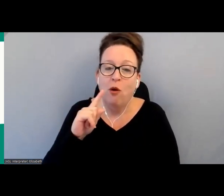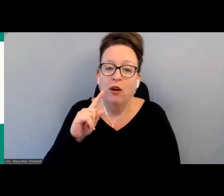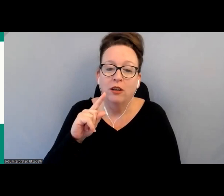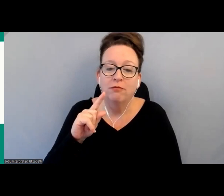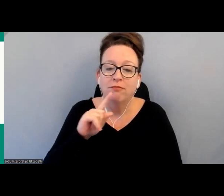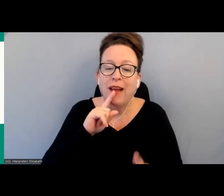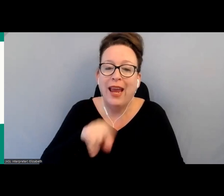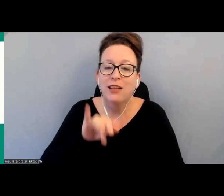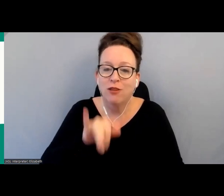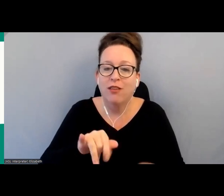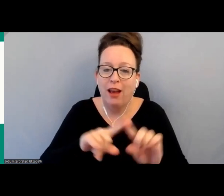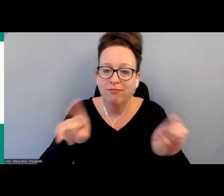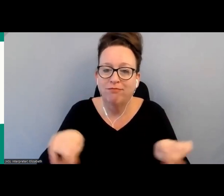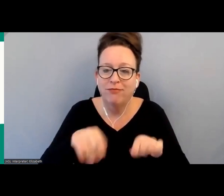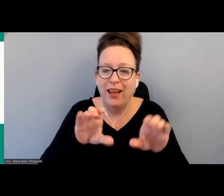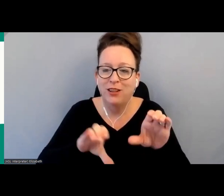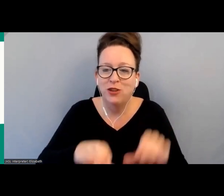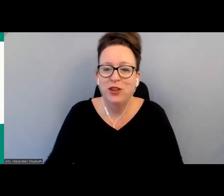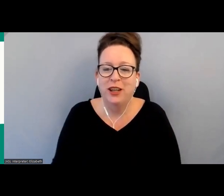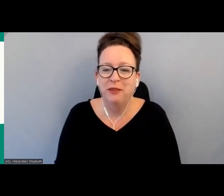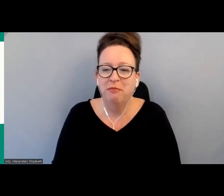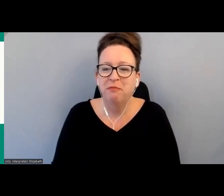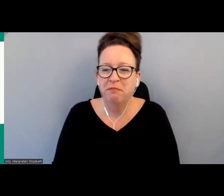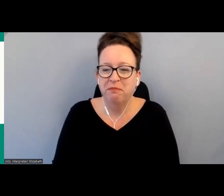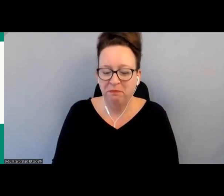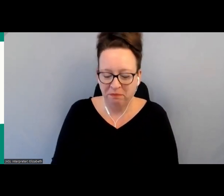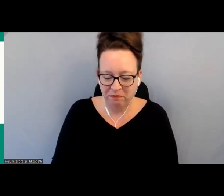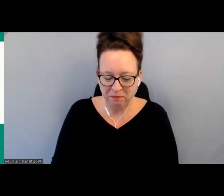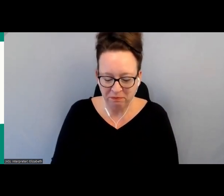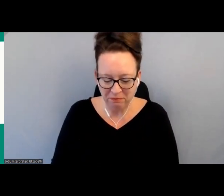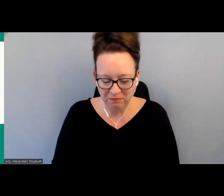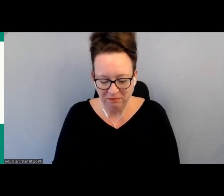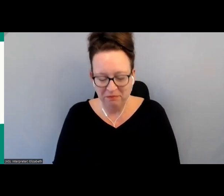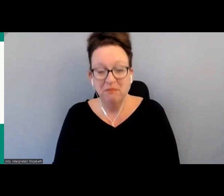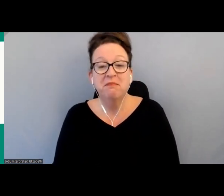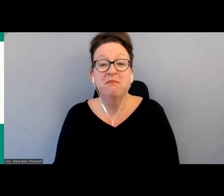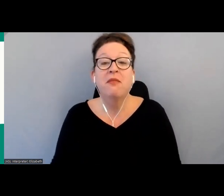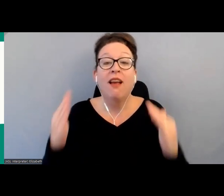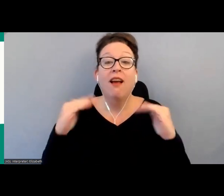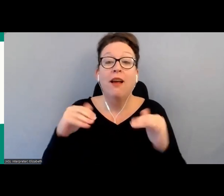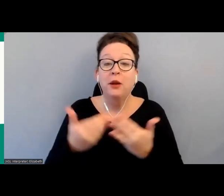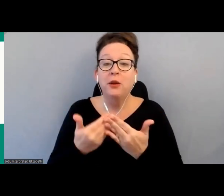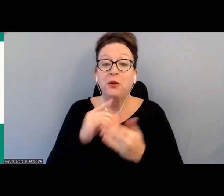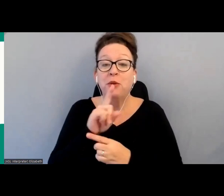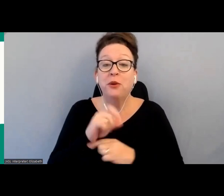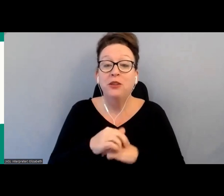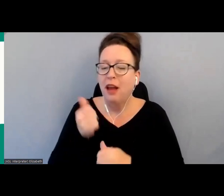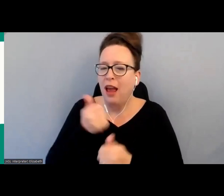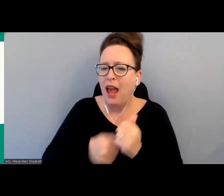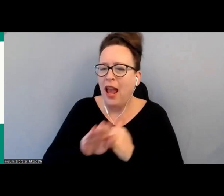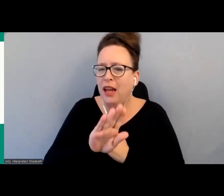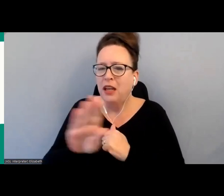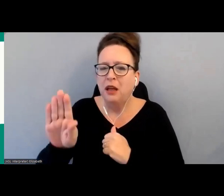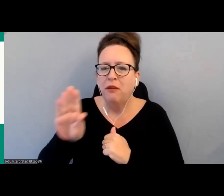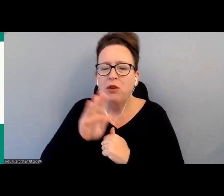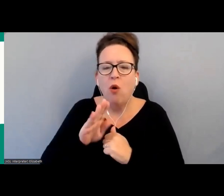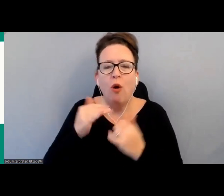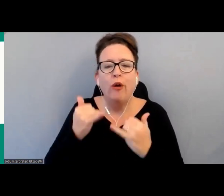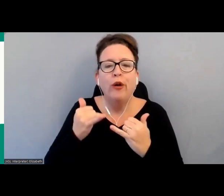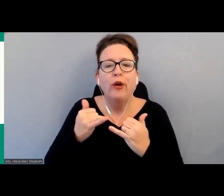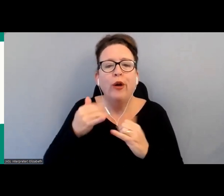chat. Yes. Do any of your current participants have hearing and vision